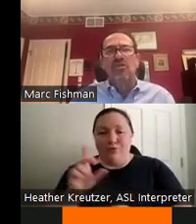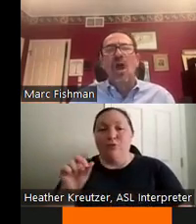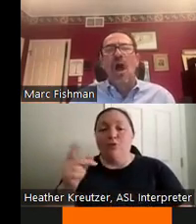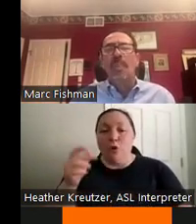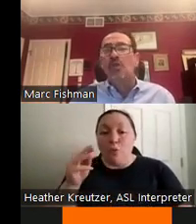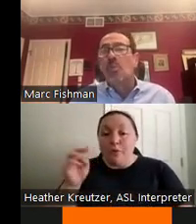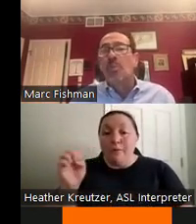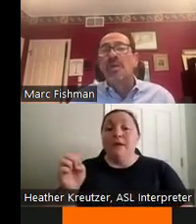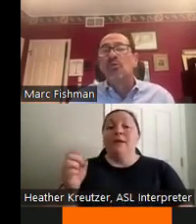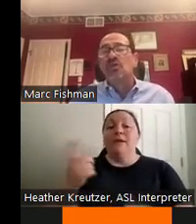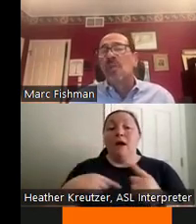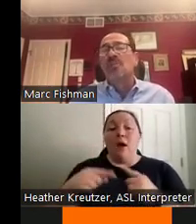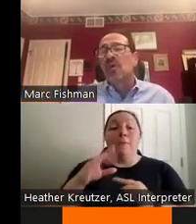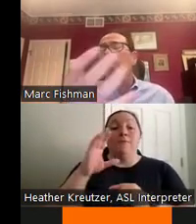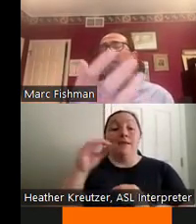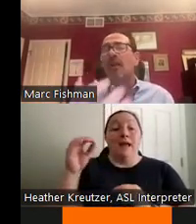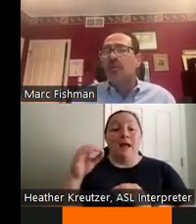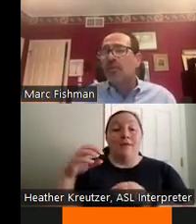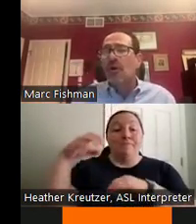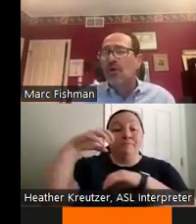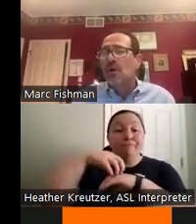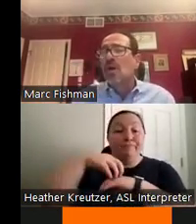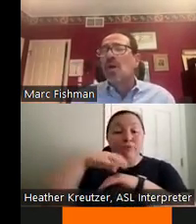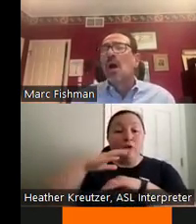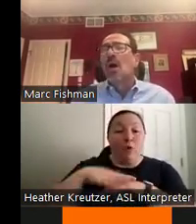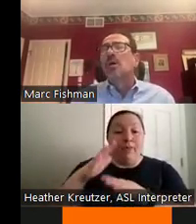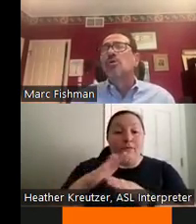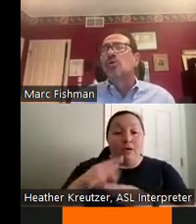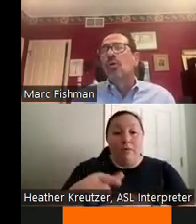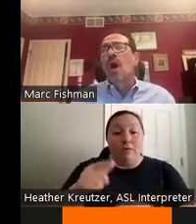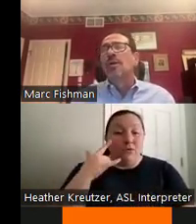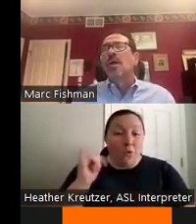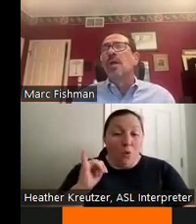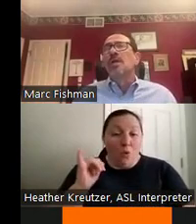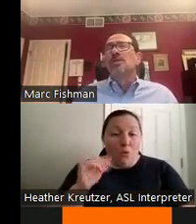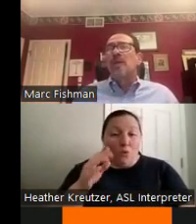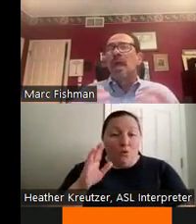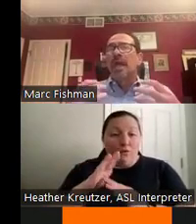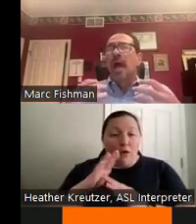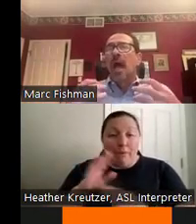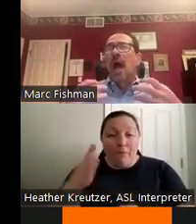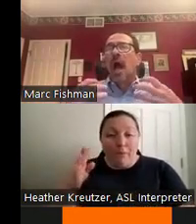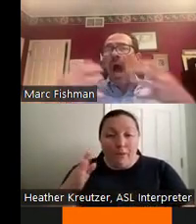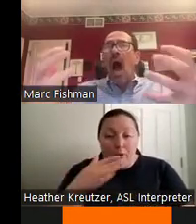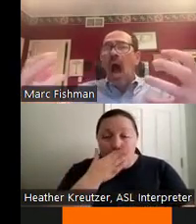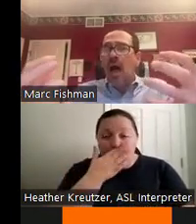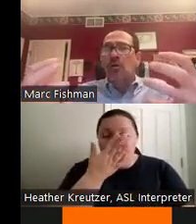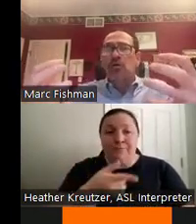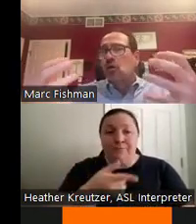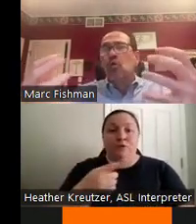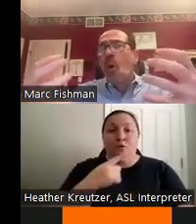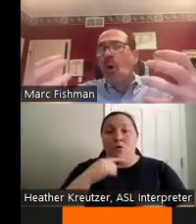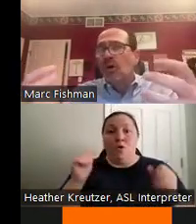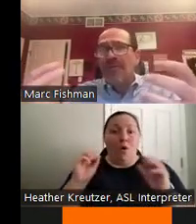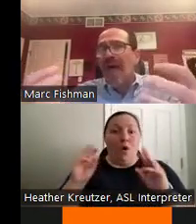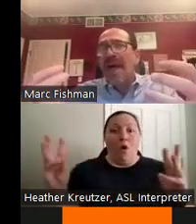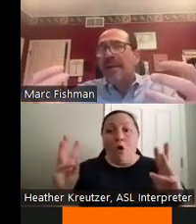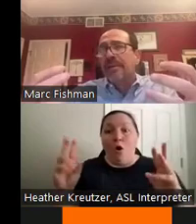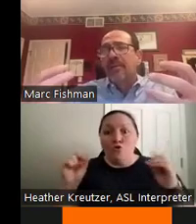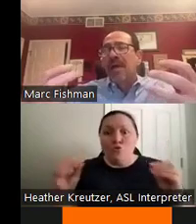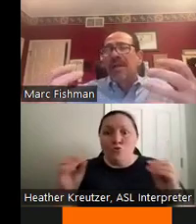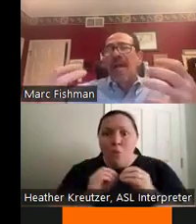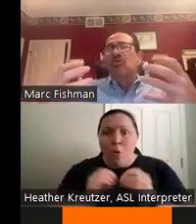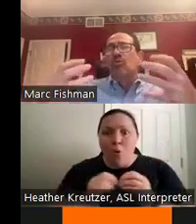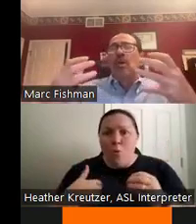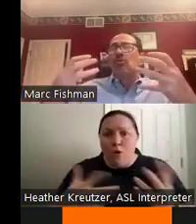and sits on the dopamine receptor here at a third neuron saying, ah, do more of